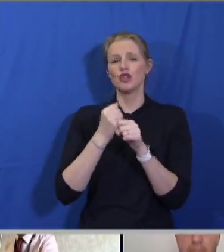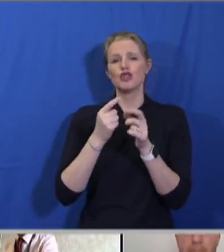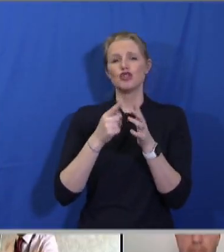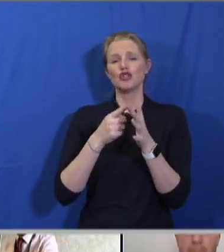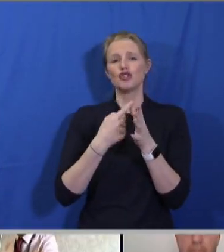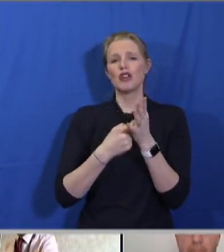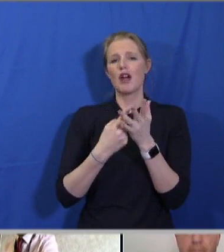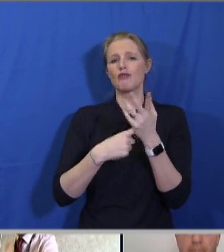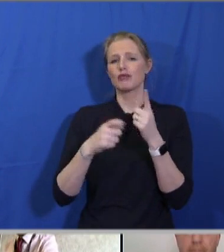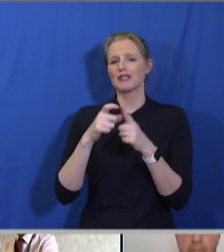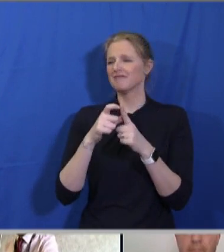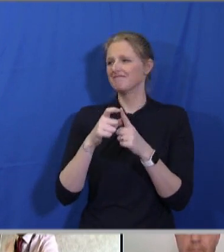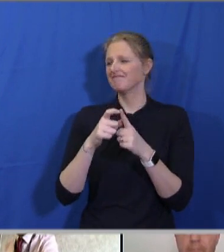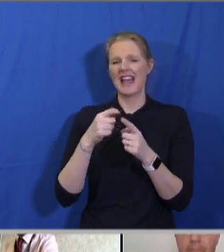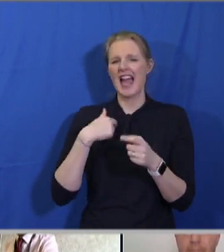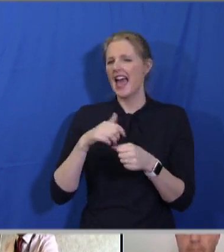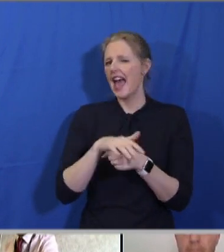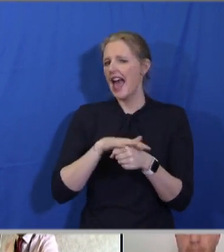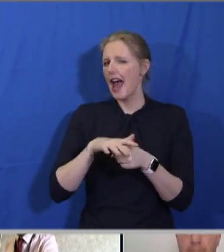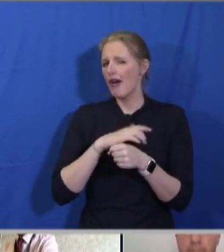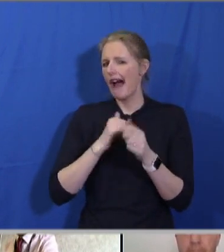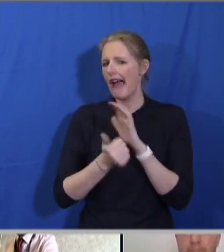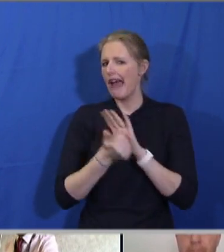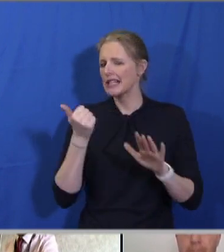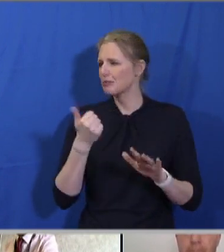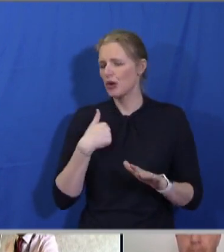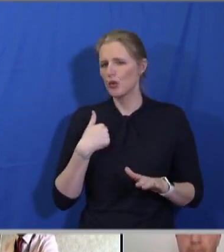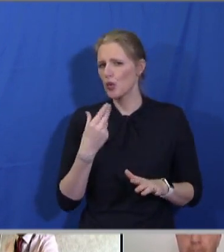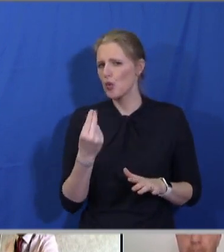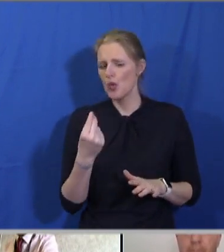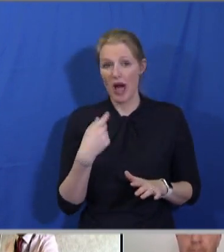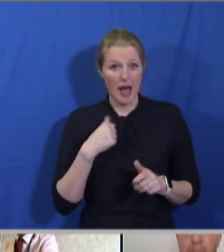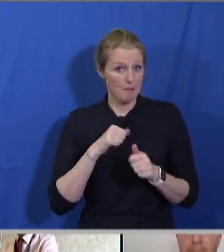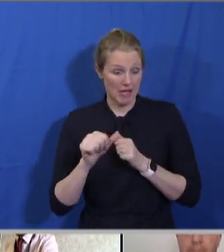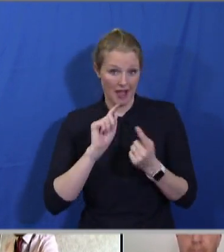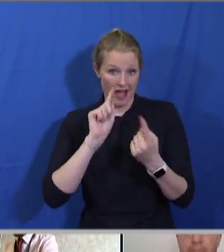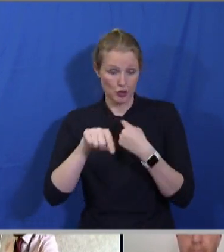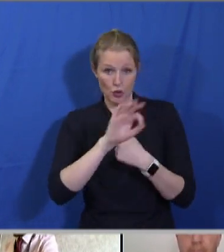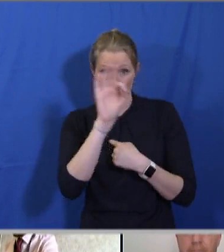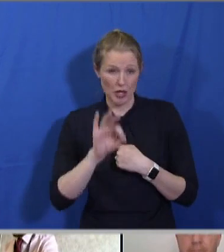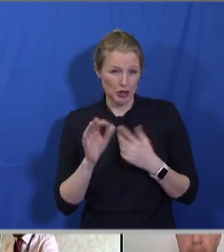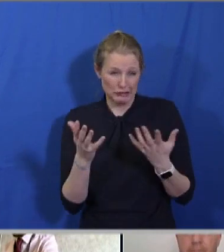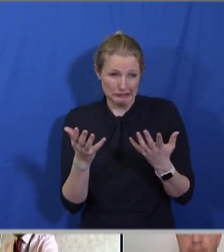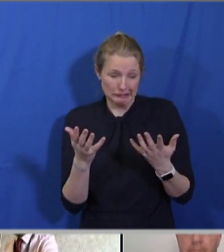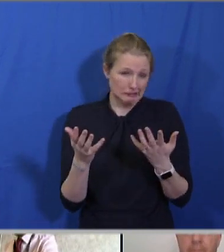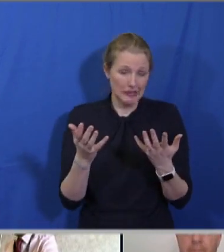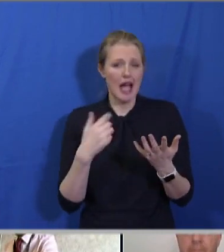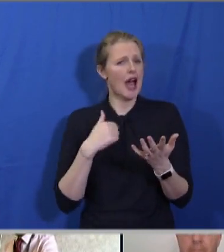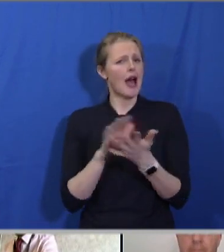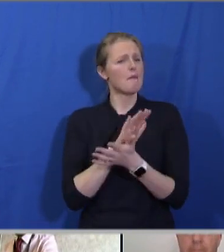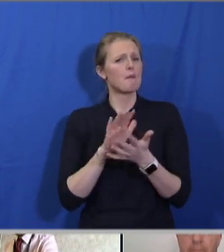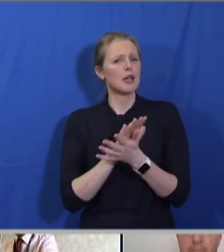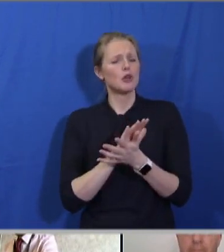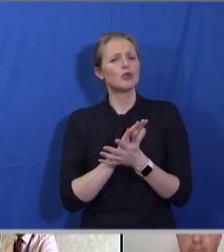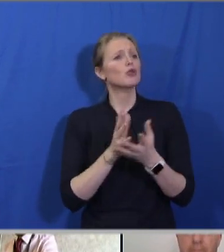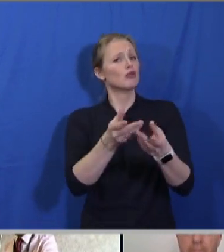It's not really an area that I'm expert in, and I'm not really best placed to answer the question. But I mean, I'm very happy to take